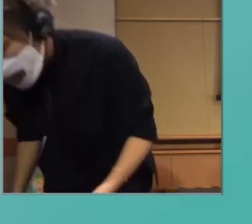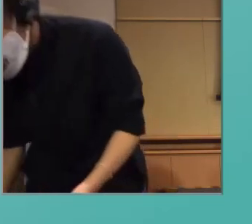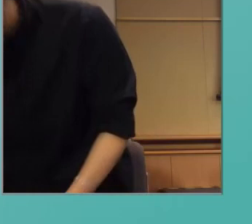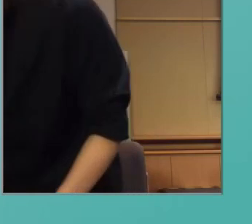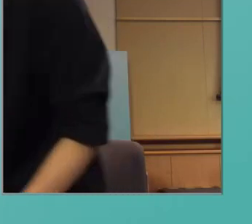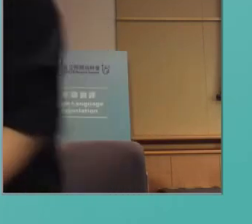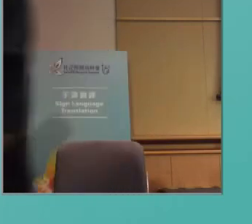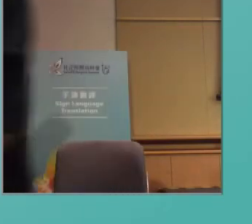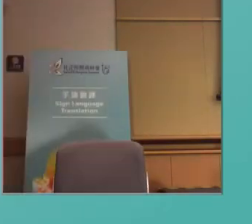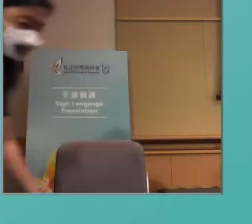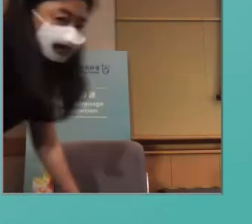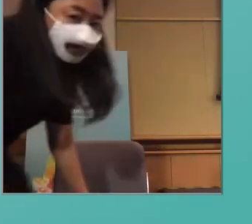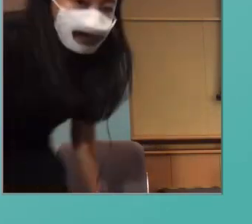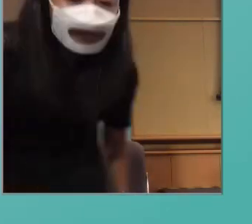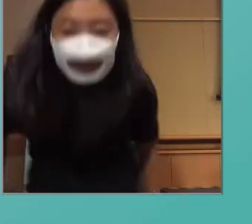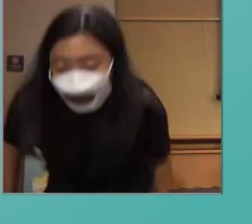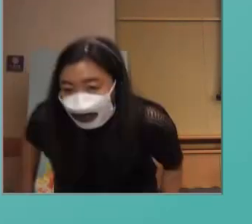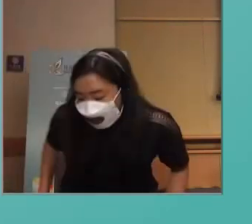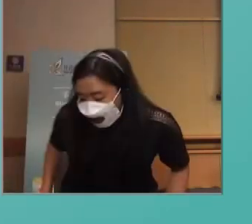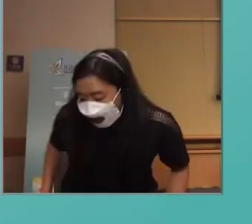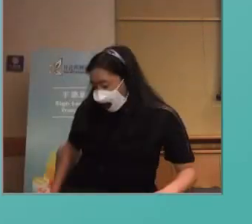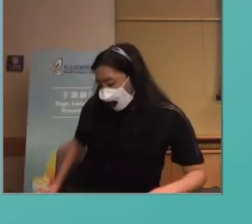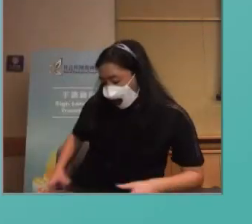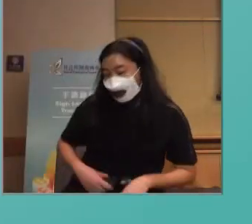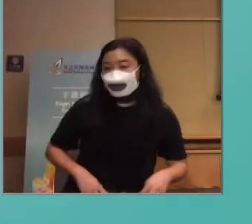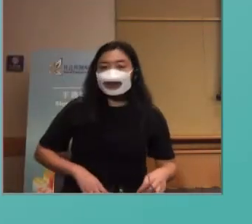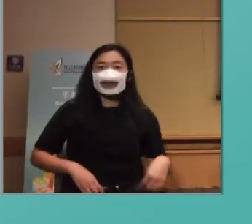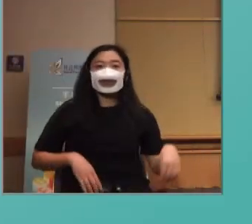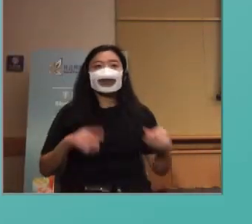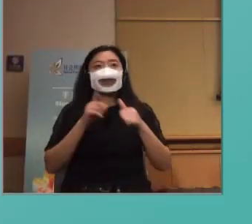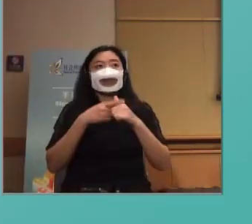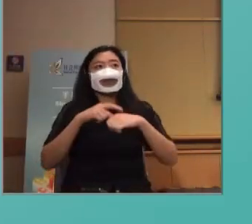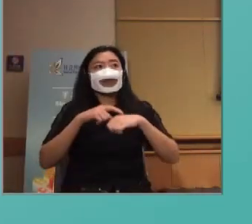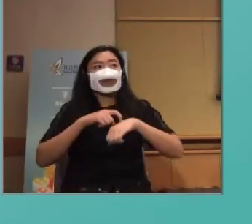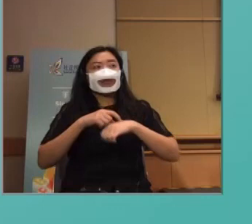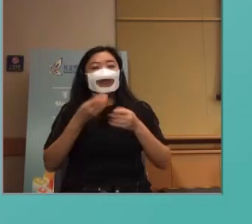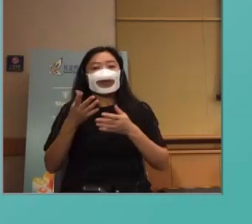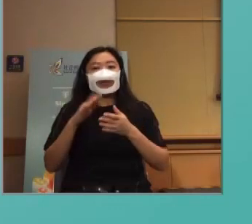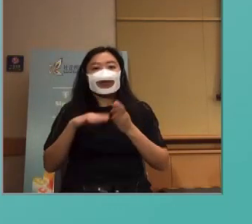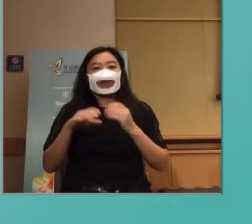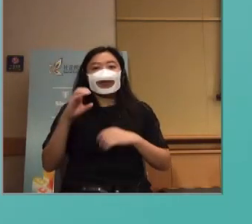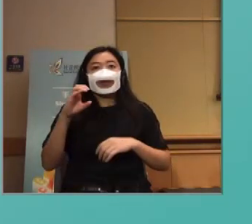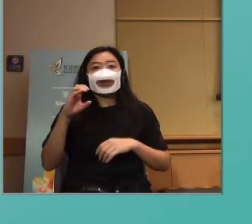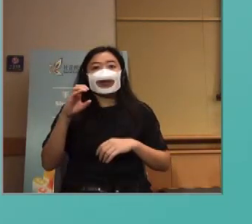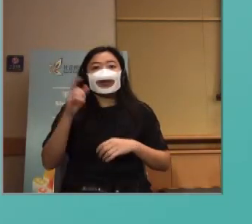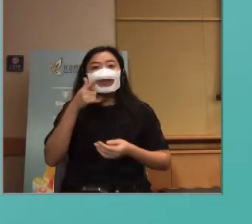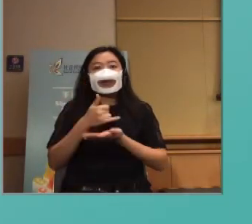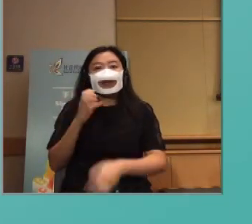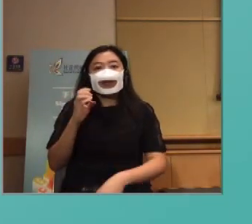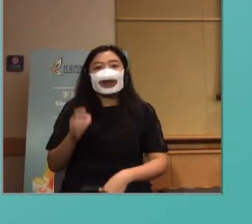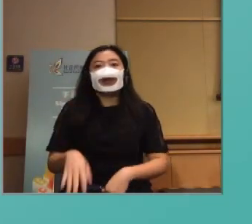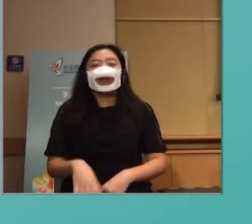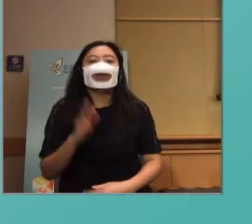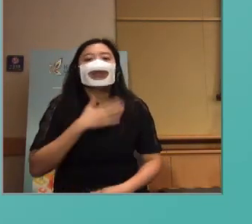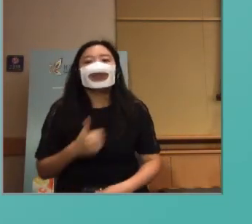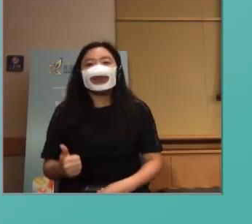I'll pass the stage to Hanjin Tan. Hanjin, are you there? Yeah, I'm here. Hi, can you guys hear me? Yes.